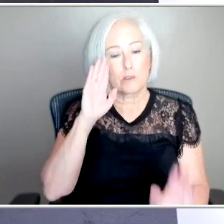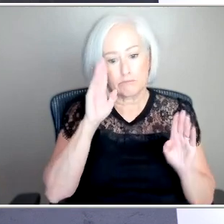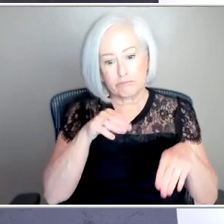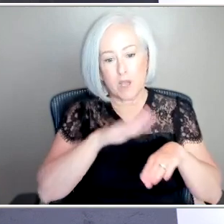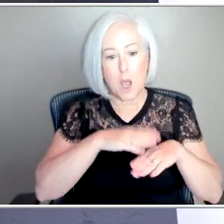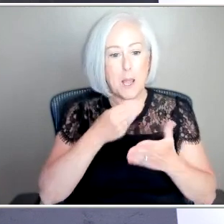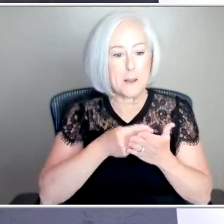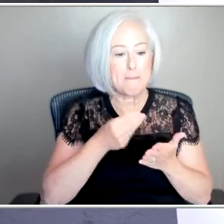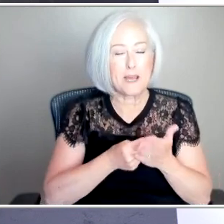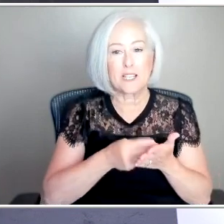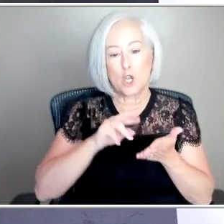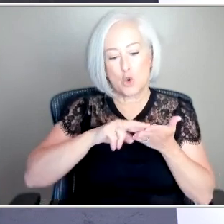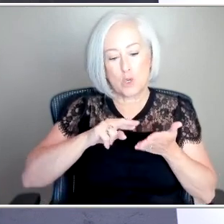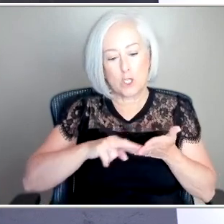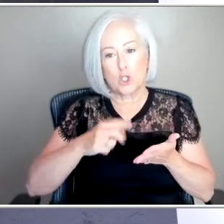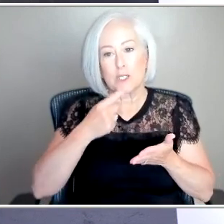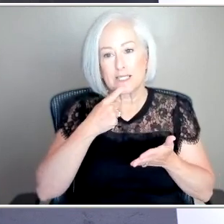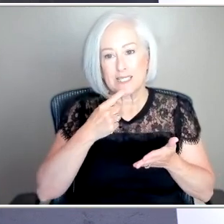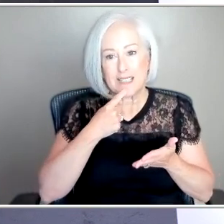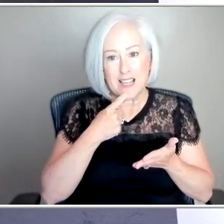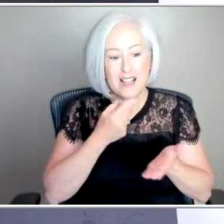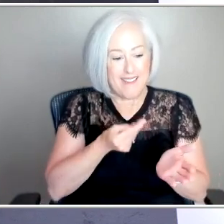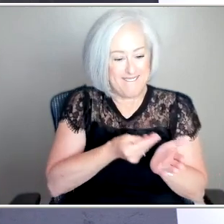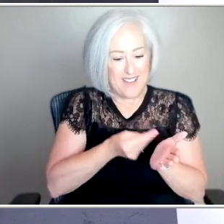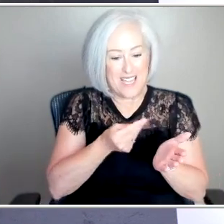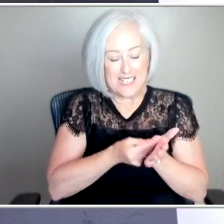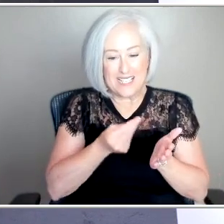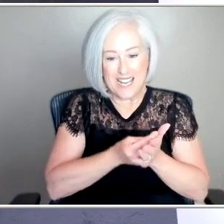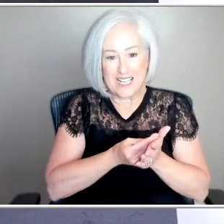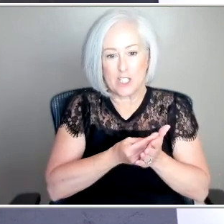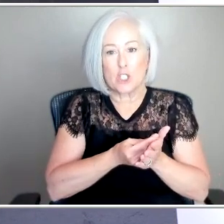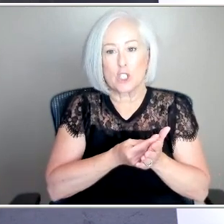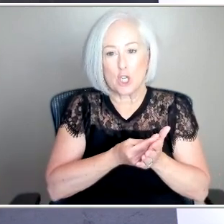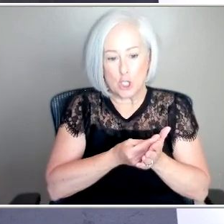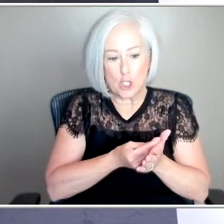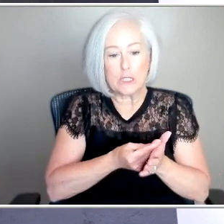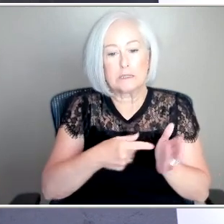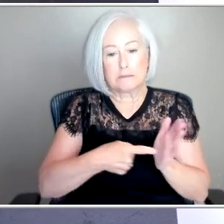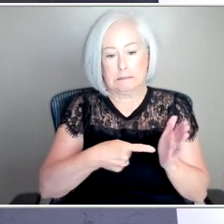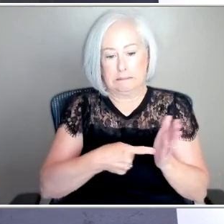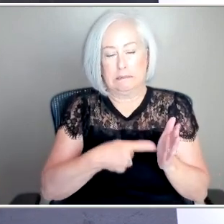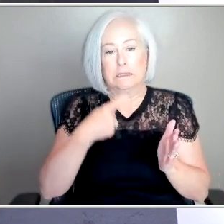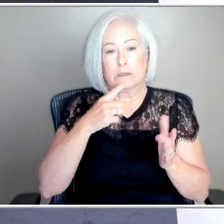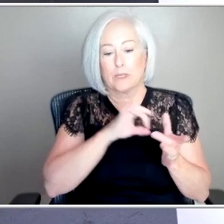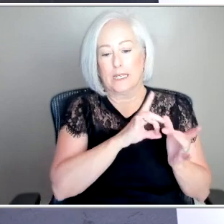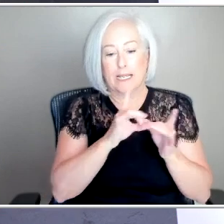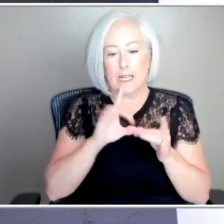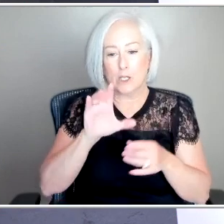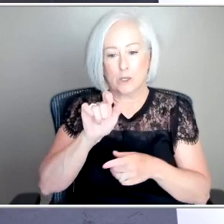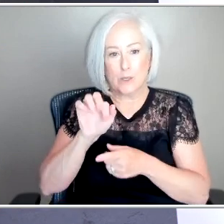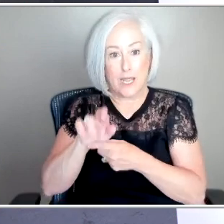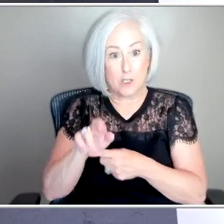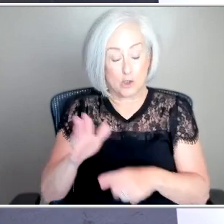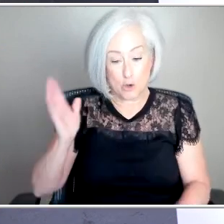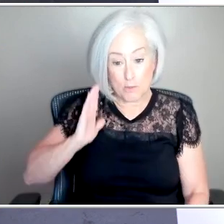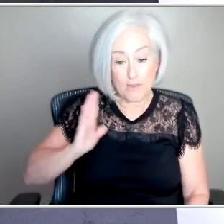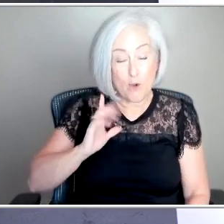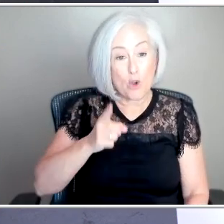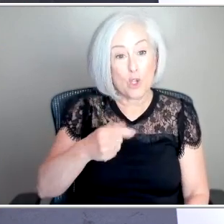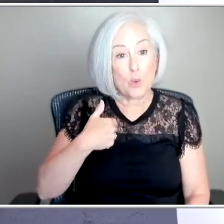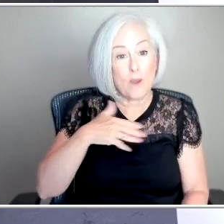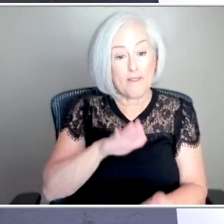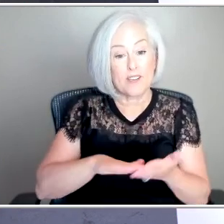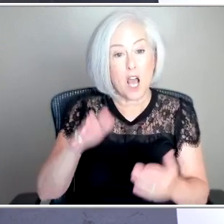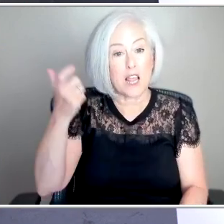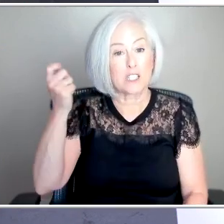the financial toxicity of cancer. So you were on college scholarships. So